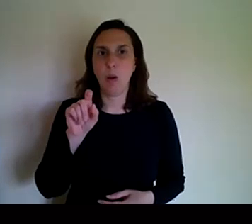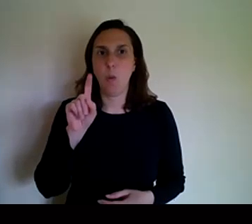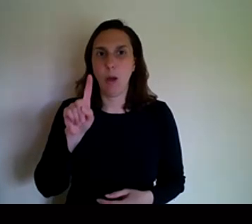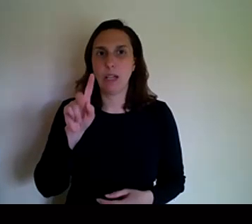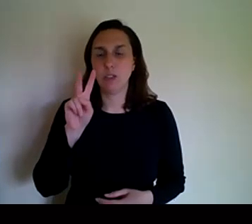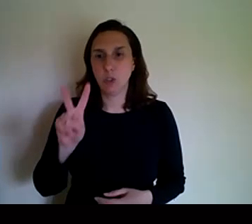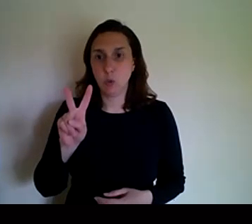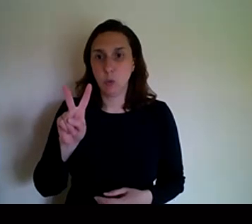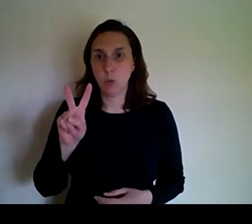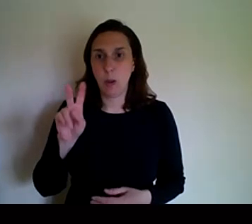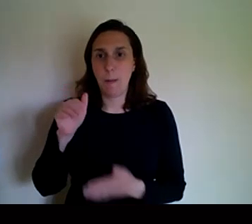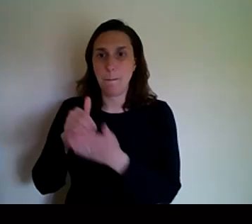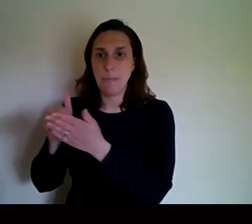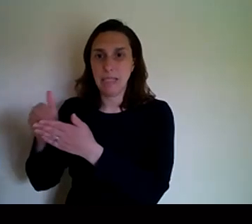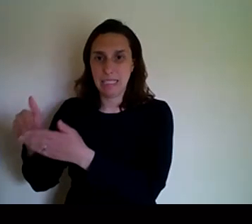data point.